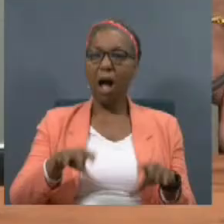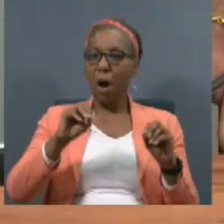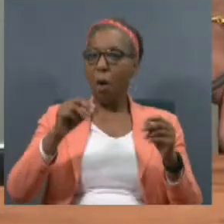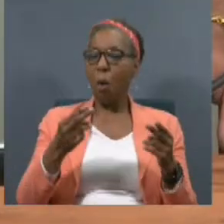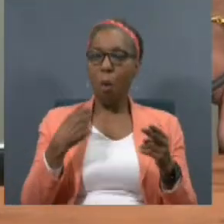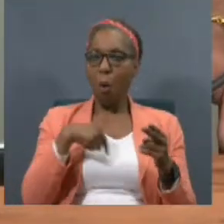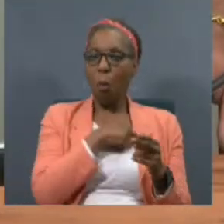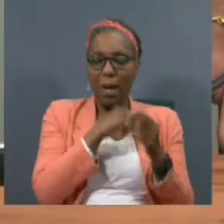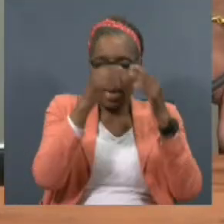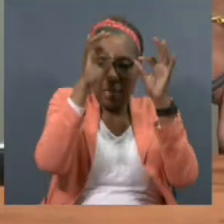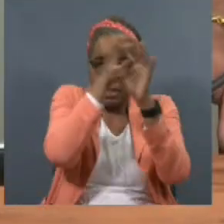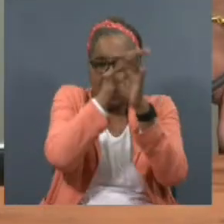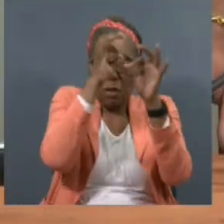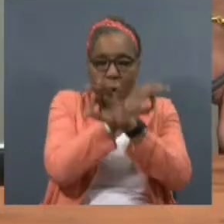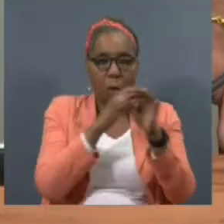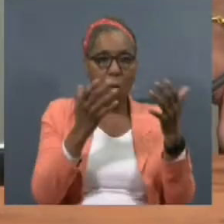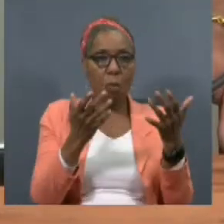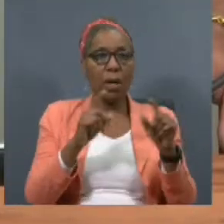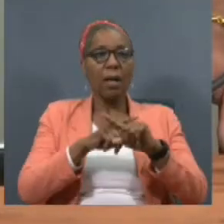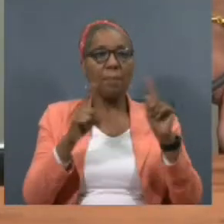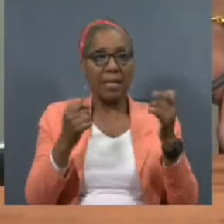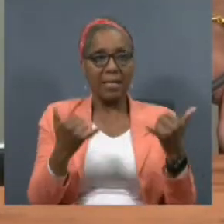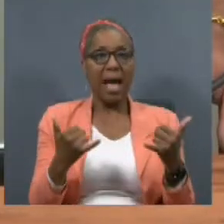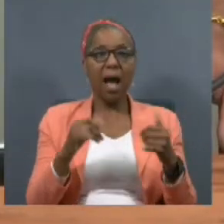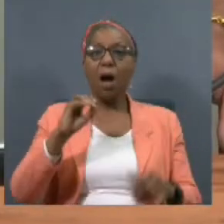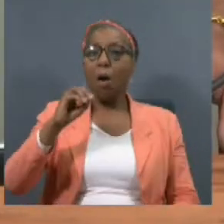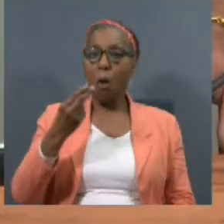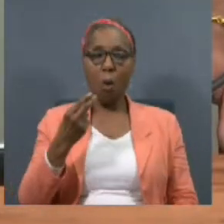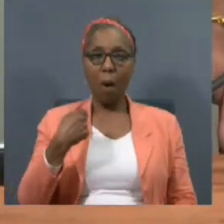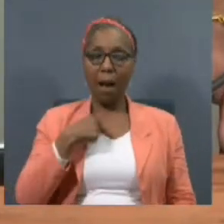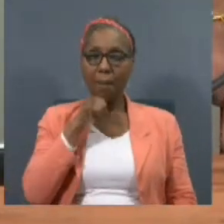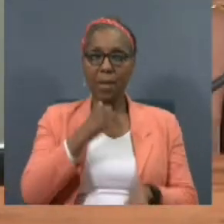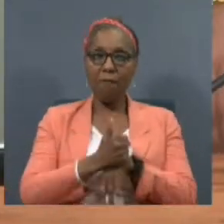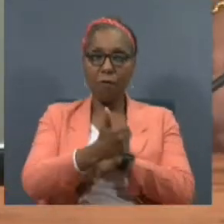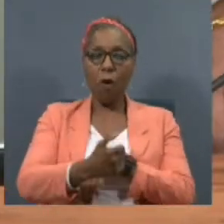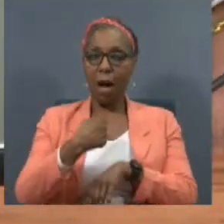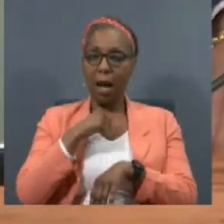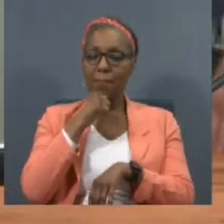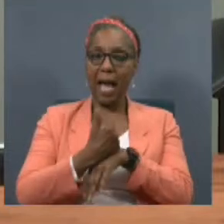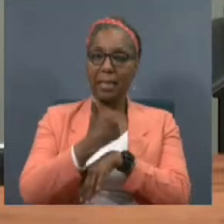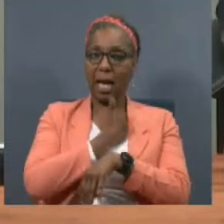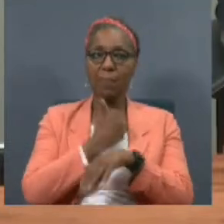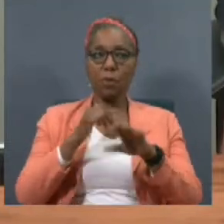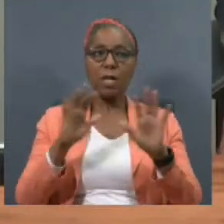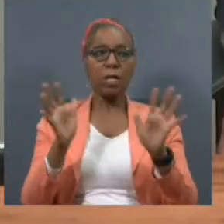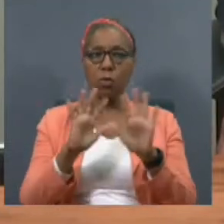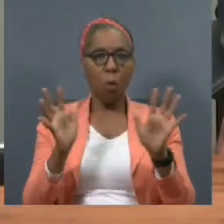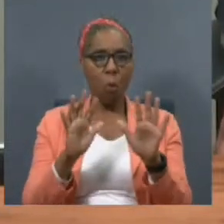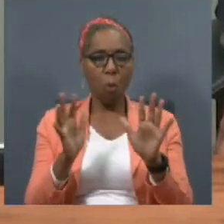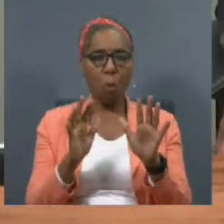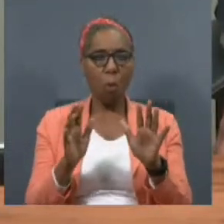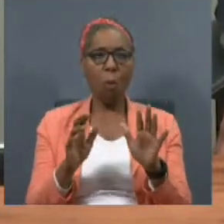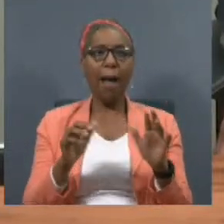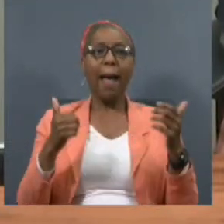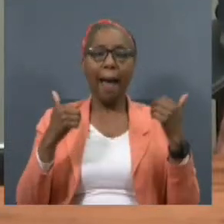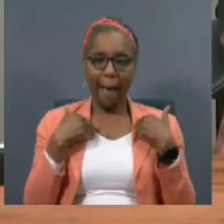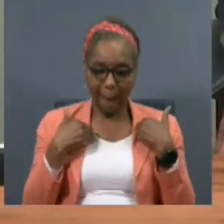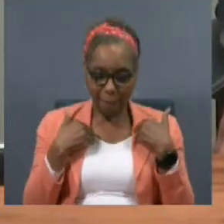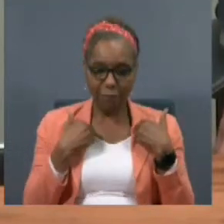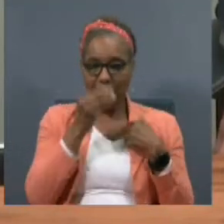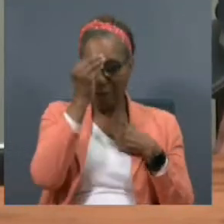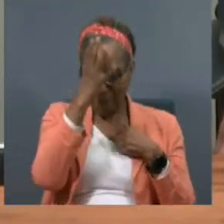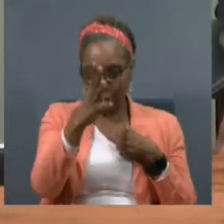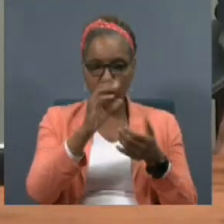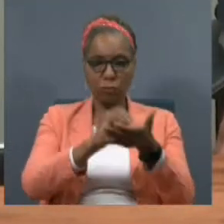we just didn't know. So now it's saying, oh, I'm not at fault, I'm not liable. What I'm saying is, now there is literature, there